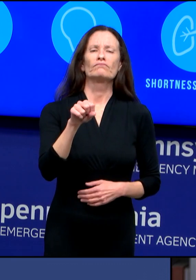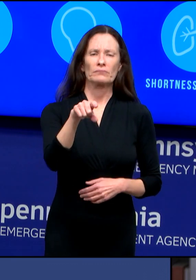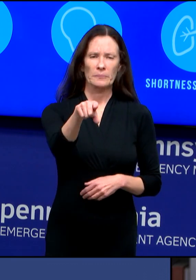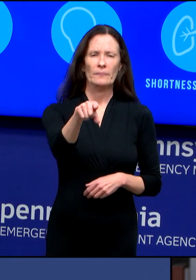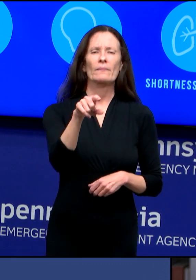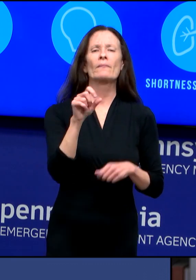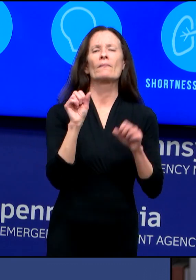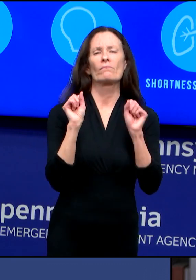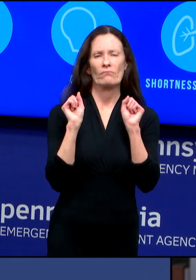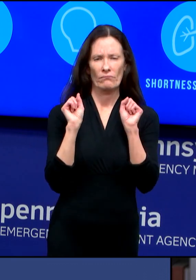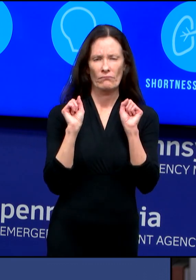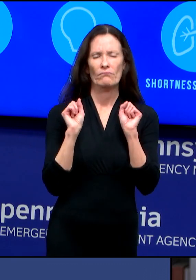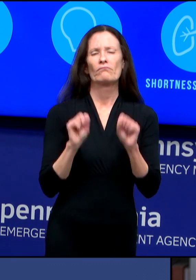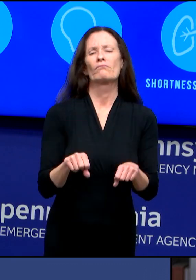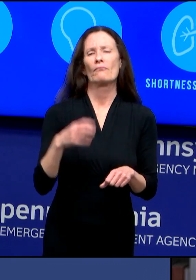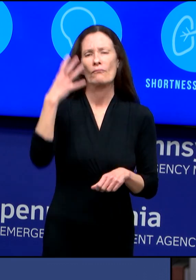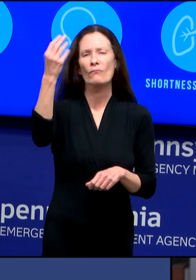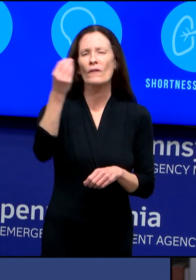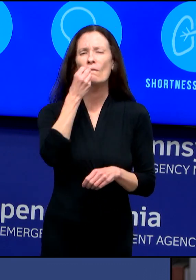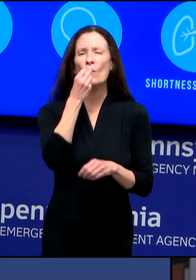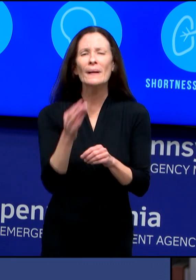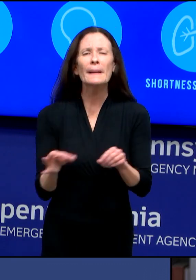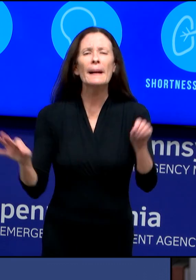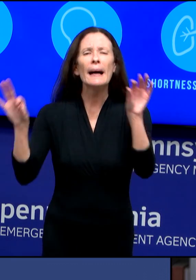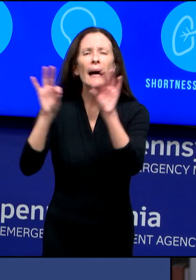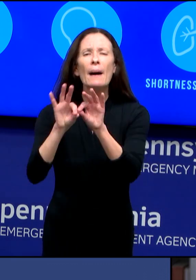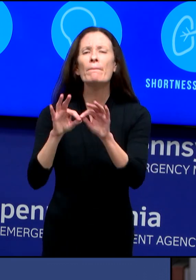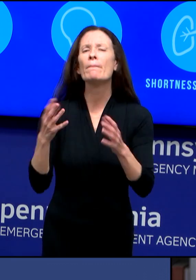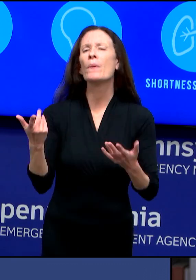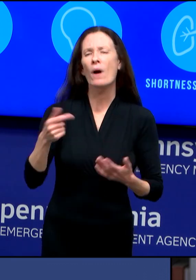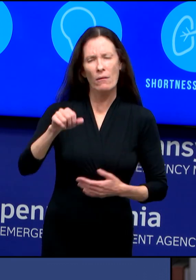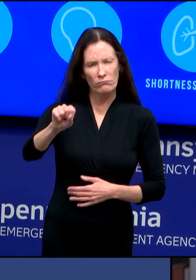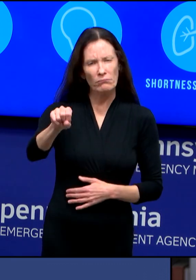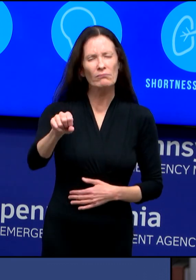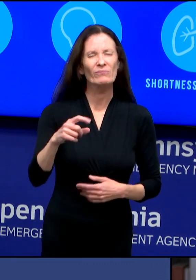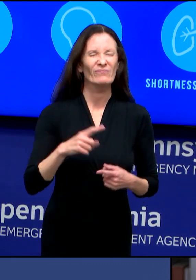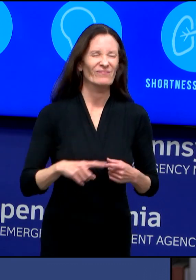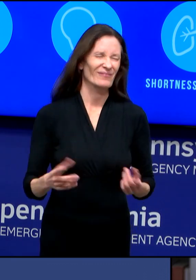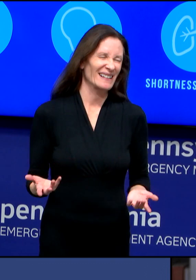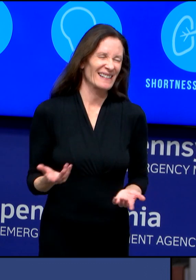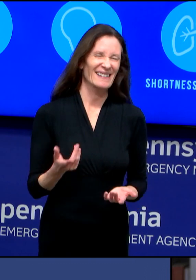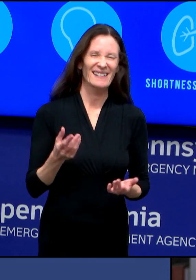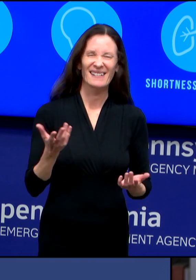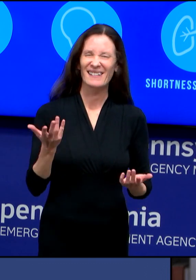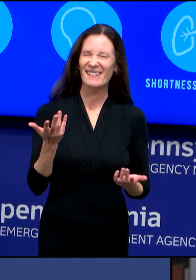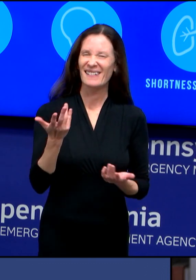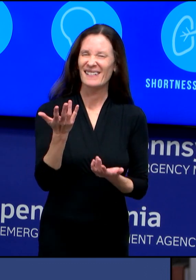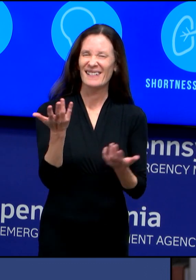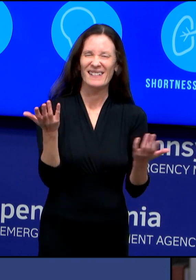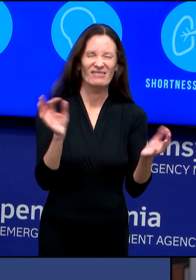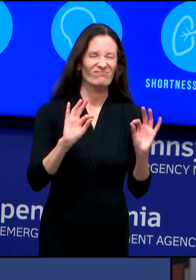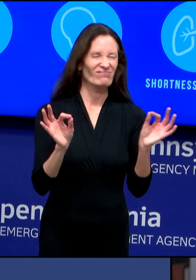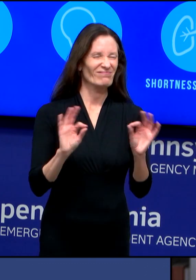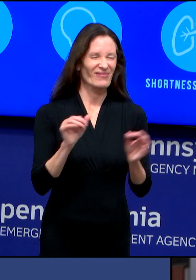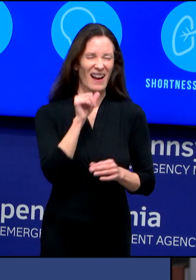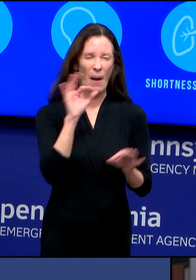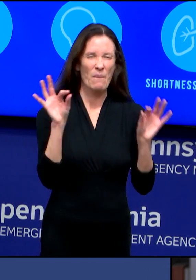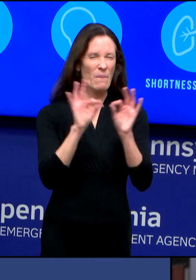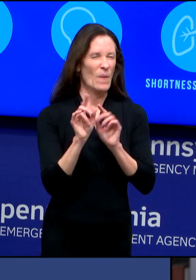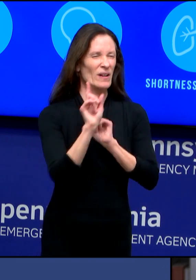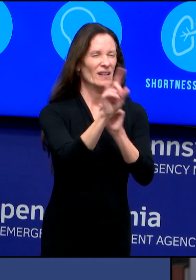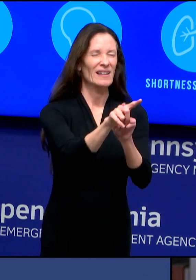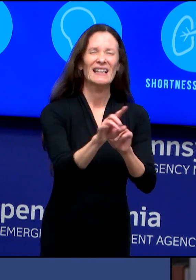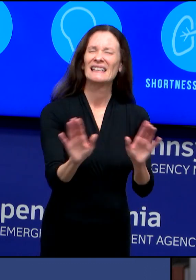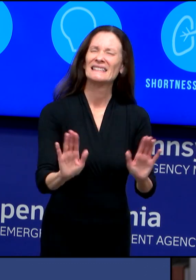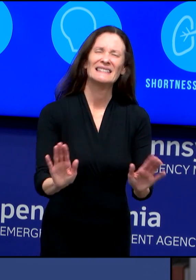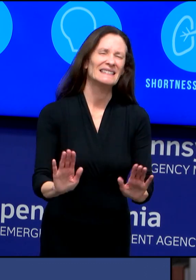not necessary and it could possibly lead to somebody else getting this virus, they shouldn't do it. If what they're doing is something